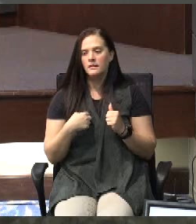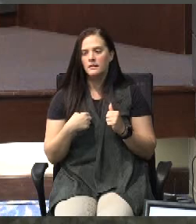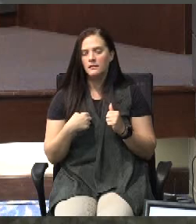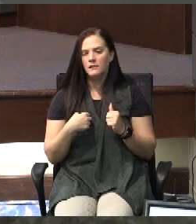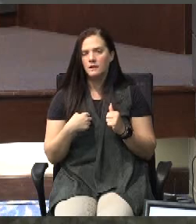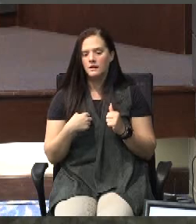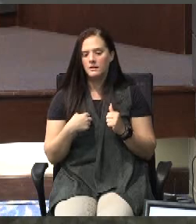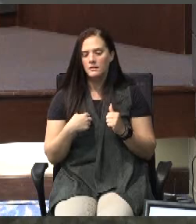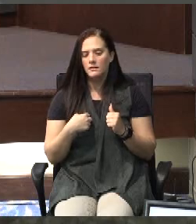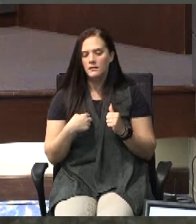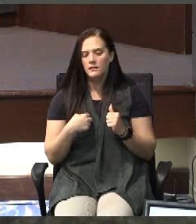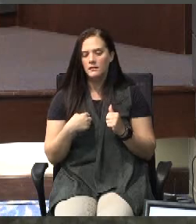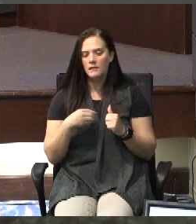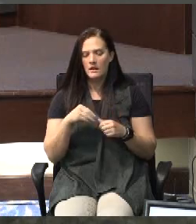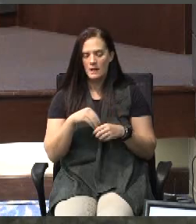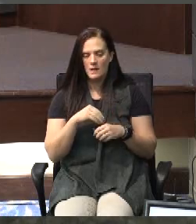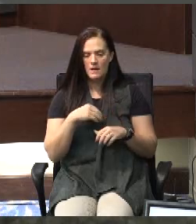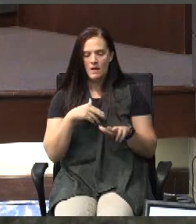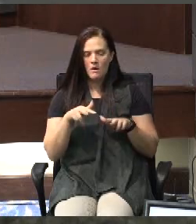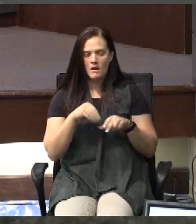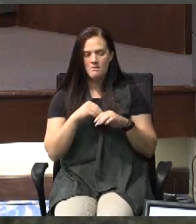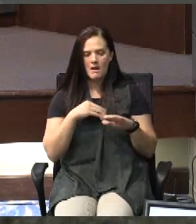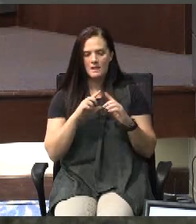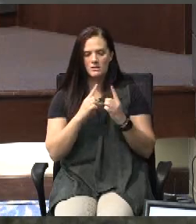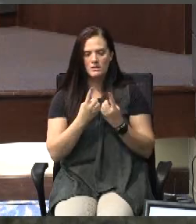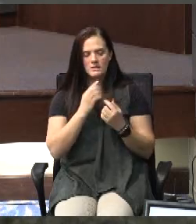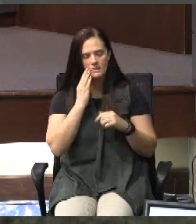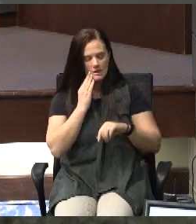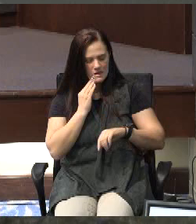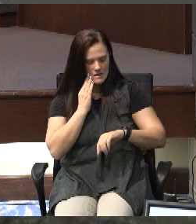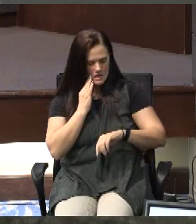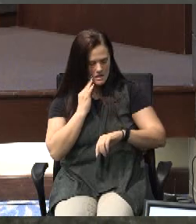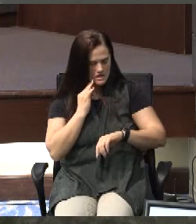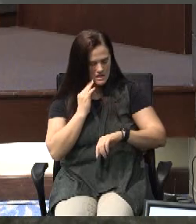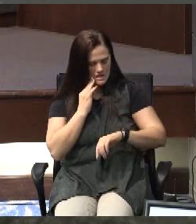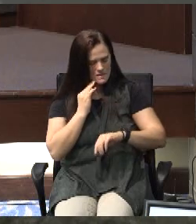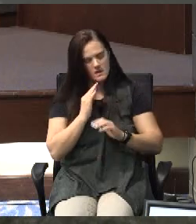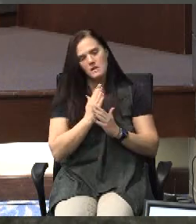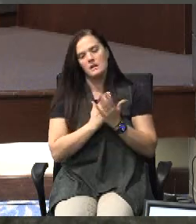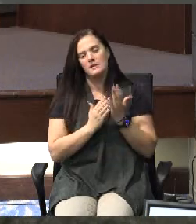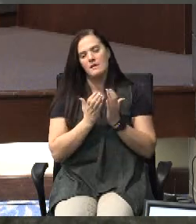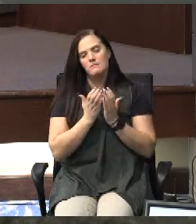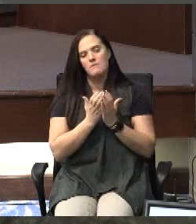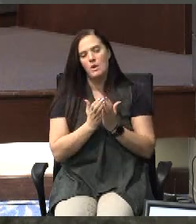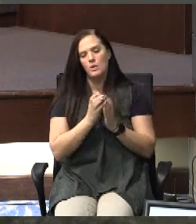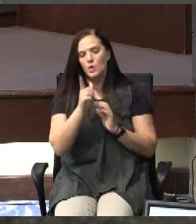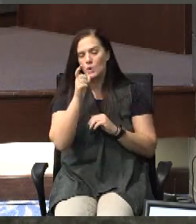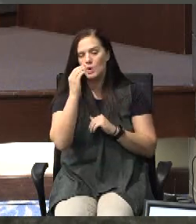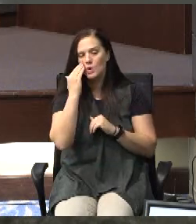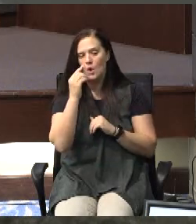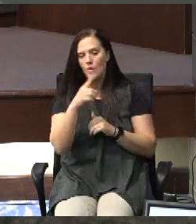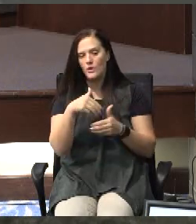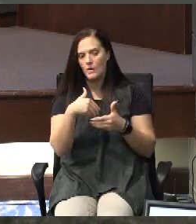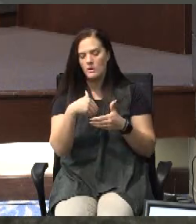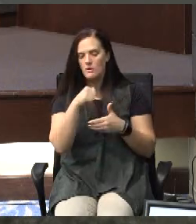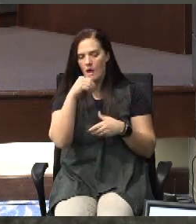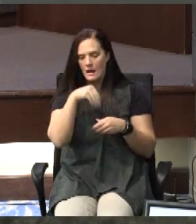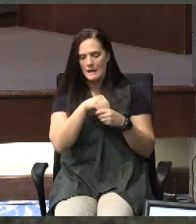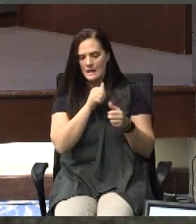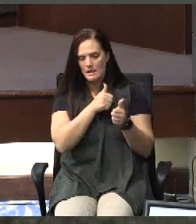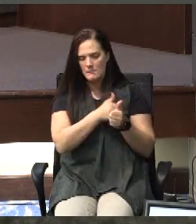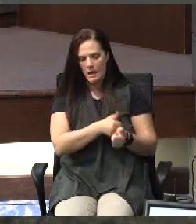out a lot in my district. There's some folks who know they're out of